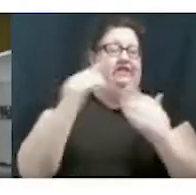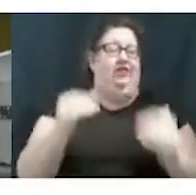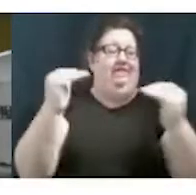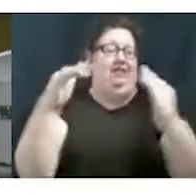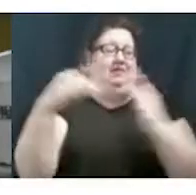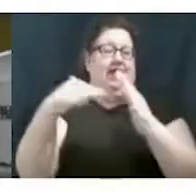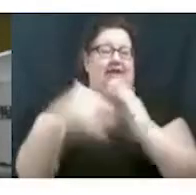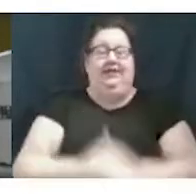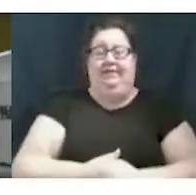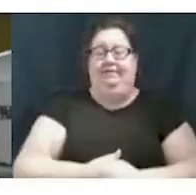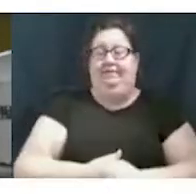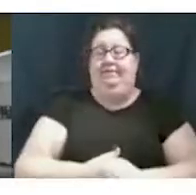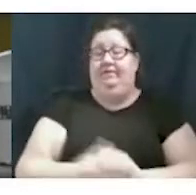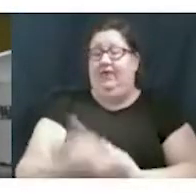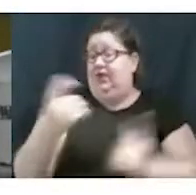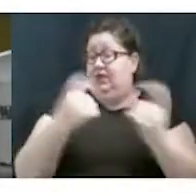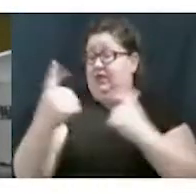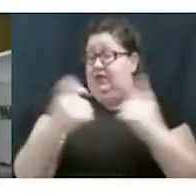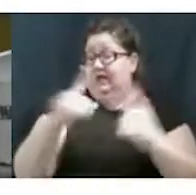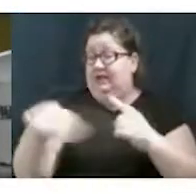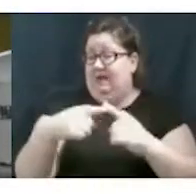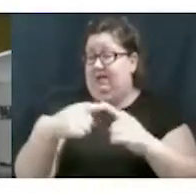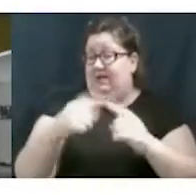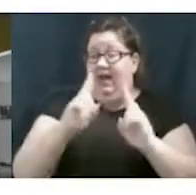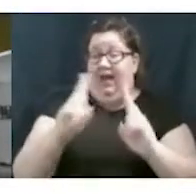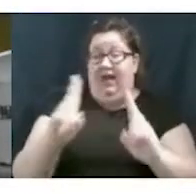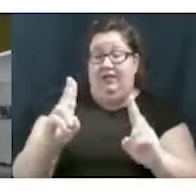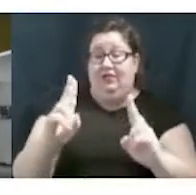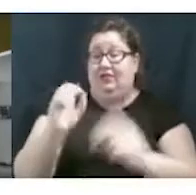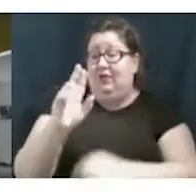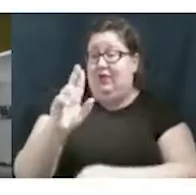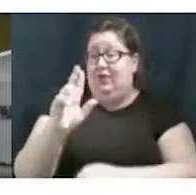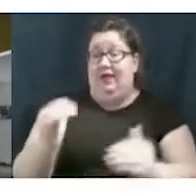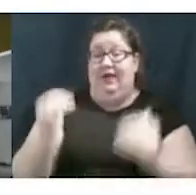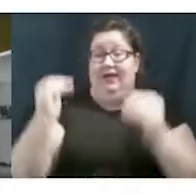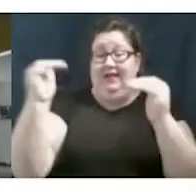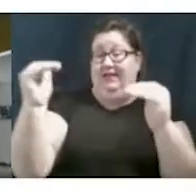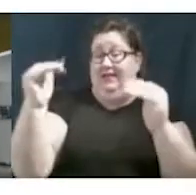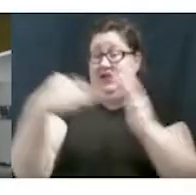Questions on honors or advanced studies?